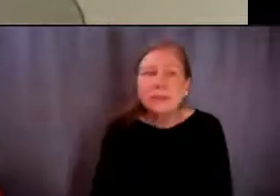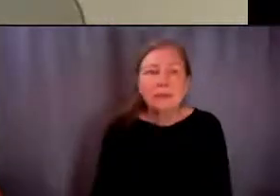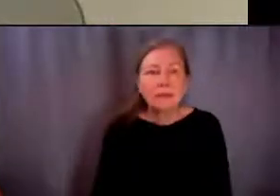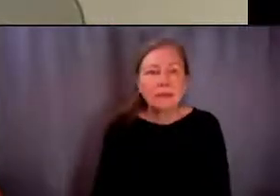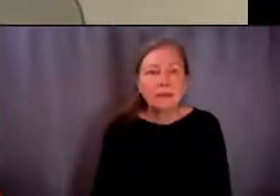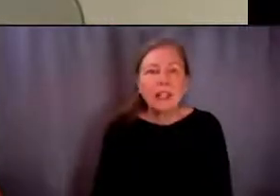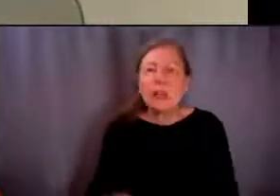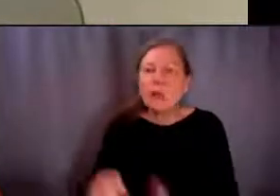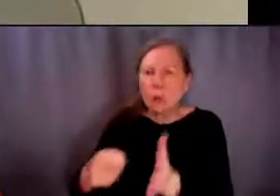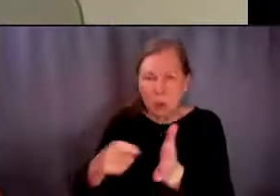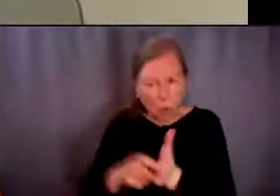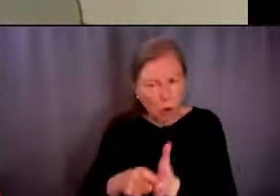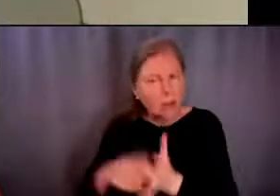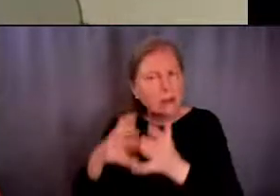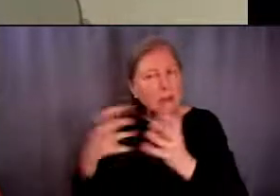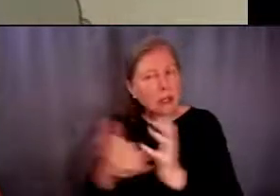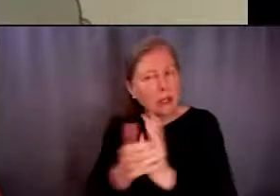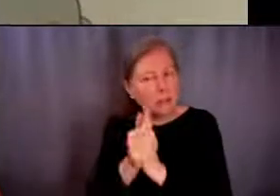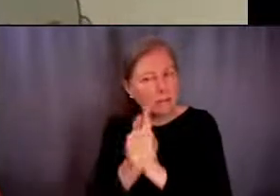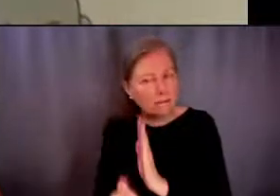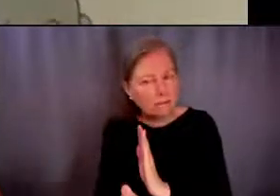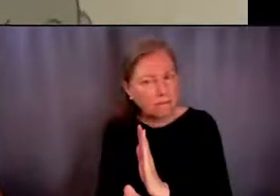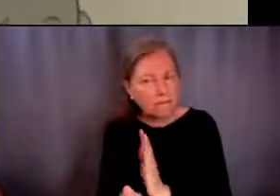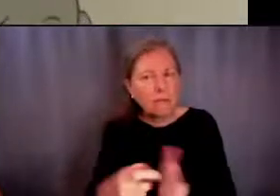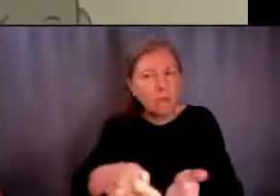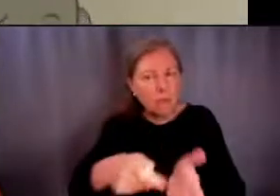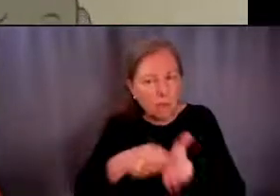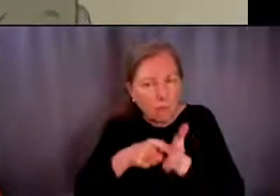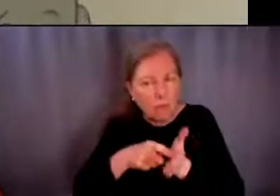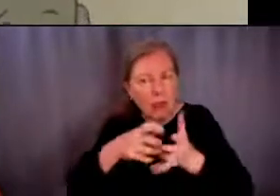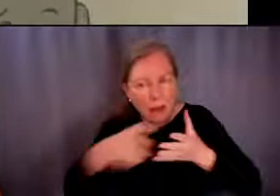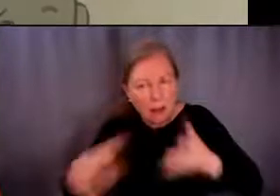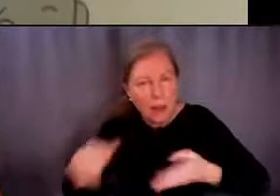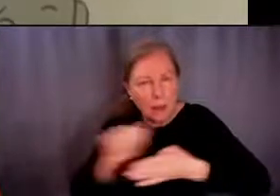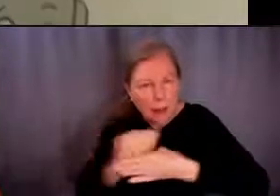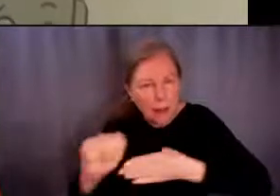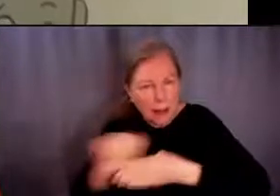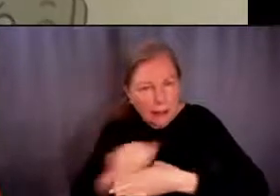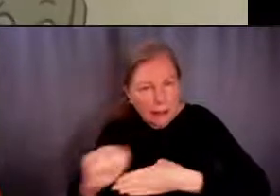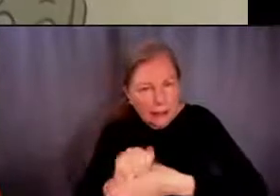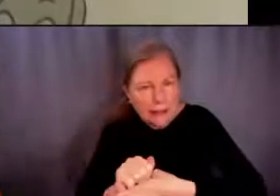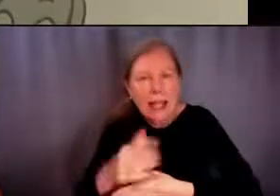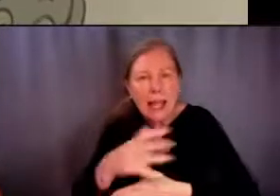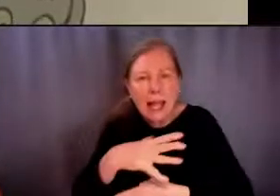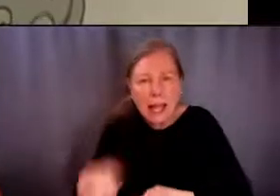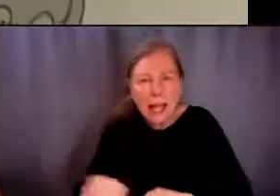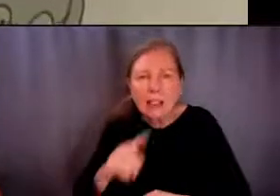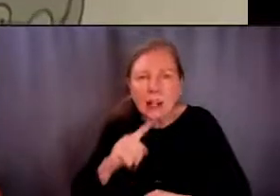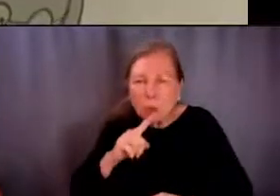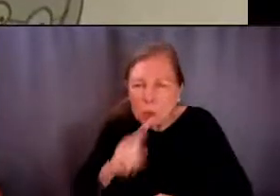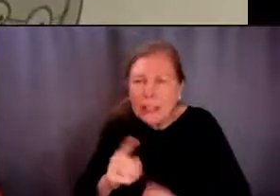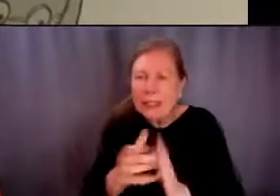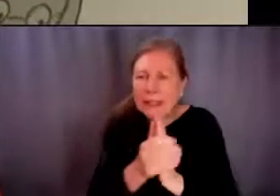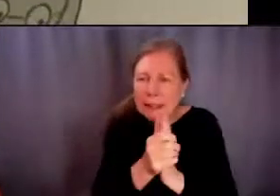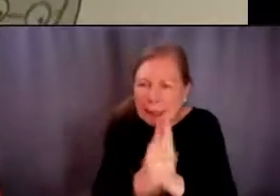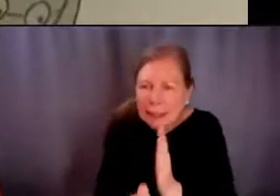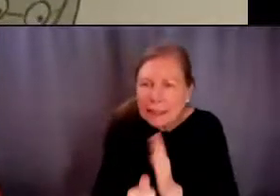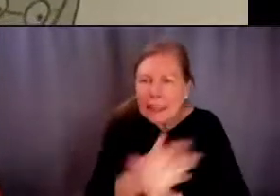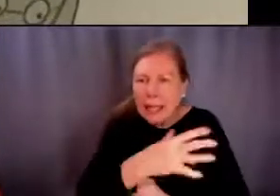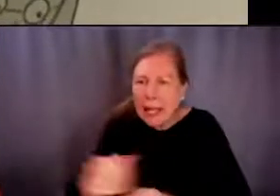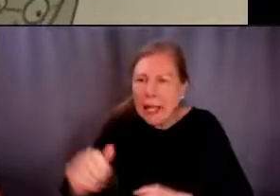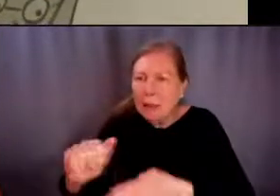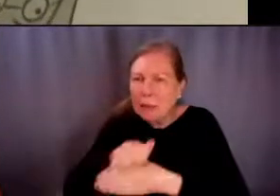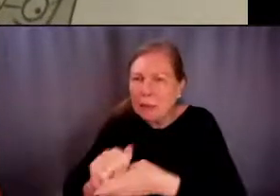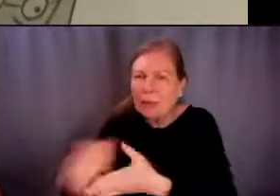It takes skill. It takes practice. It takes skill and